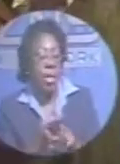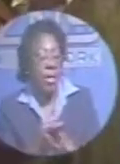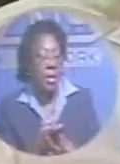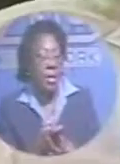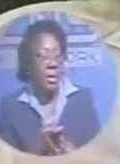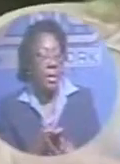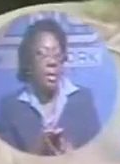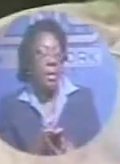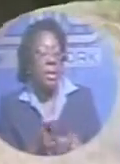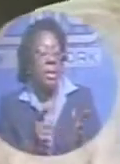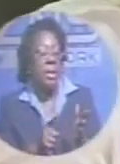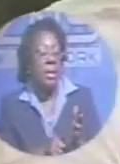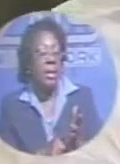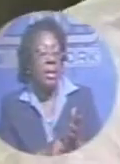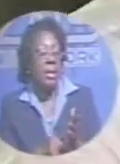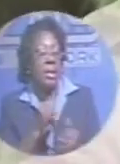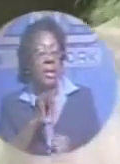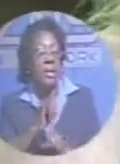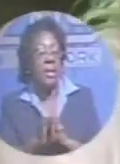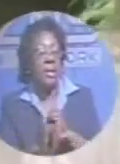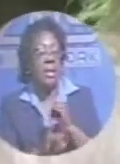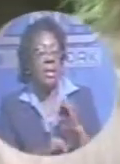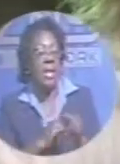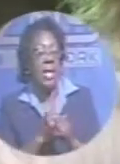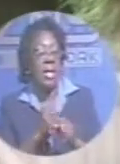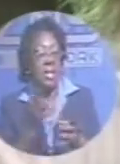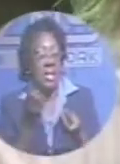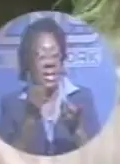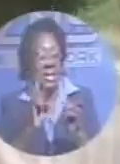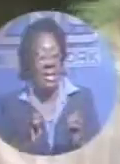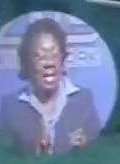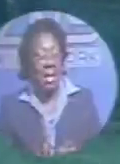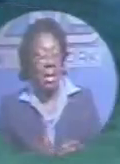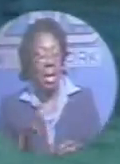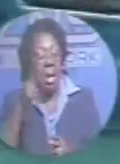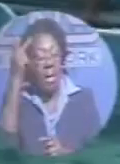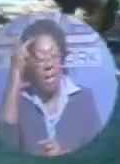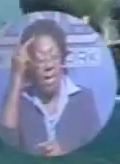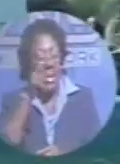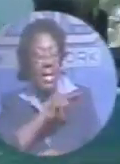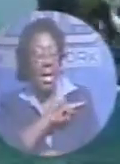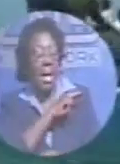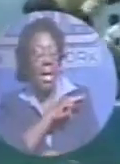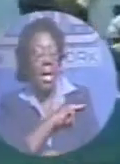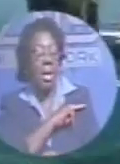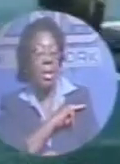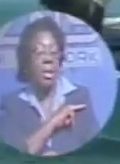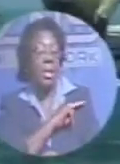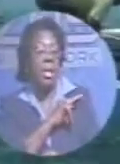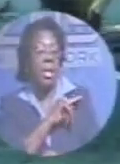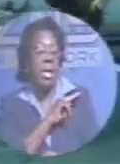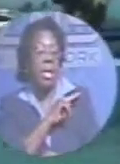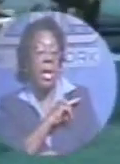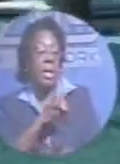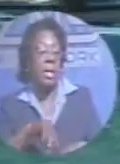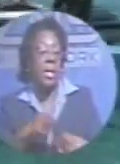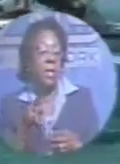Gibson and international fashion designer Peter Nygaard share. Well, because of this friendship, Nygaard has coughed